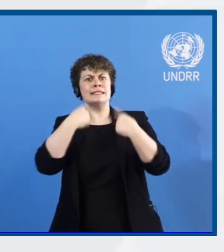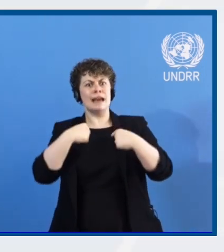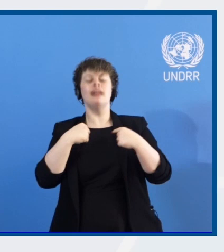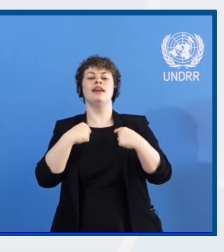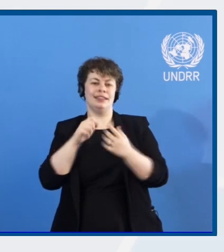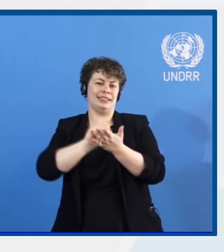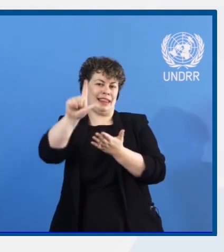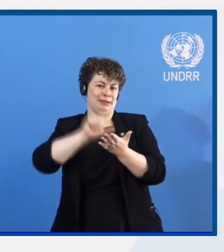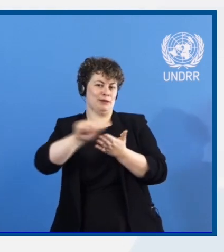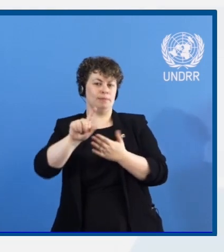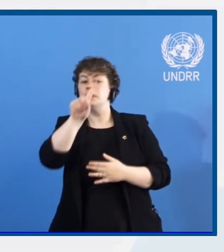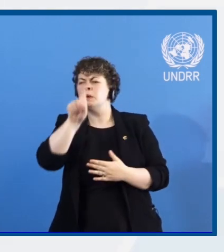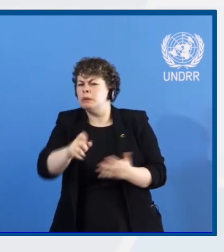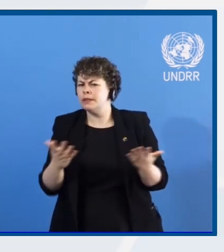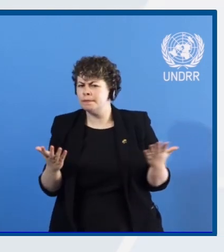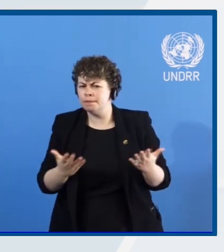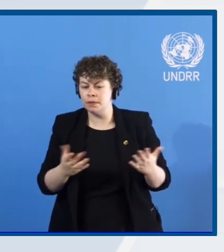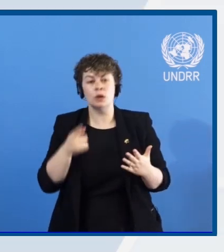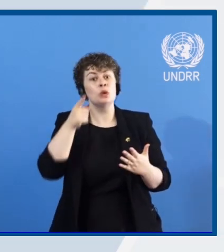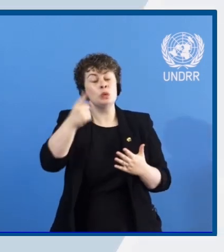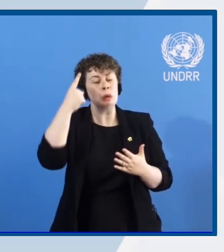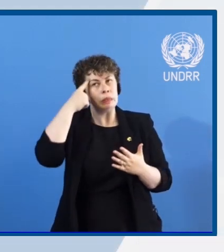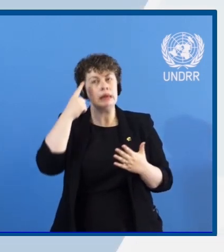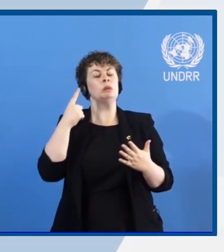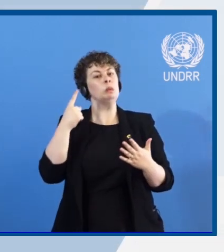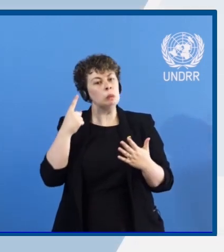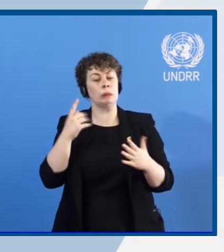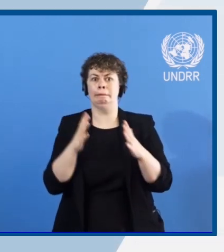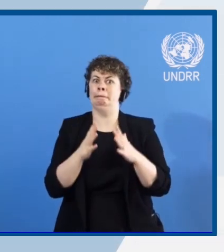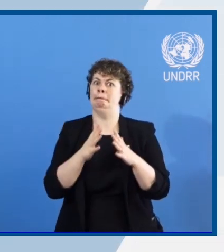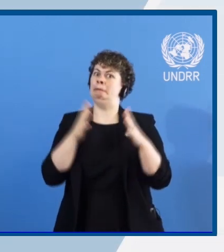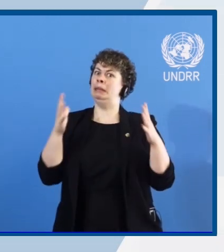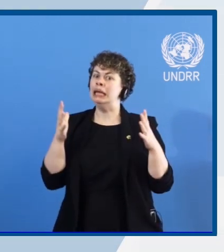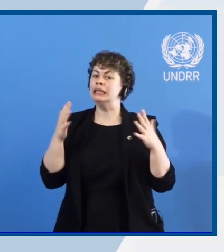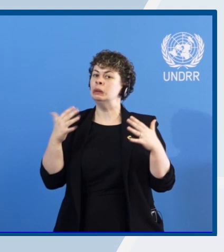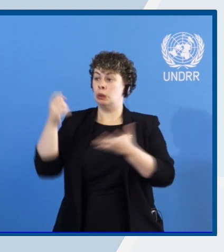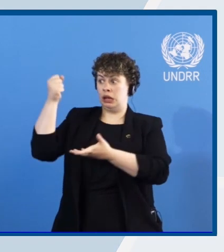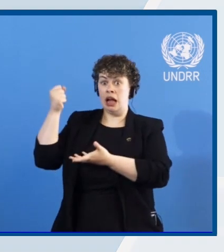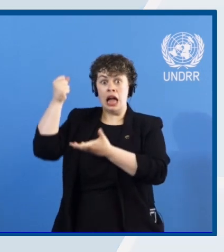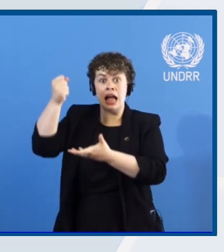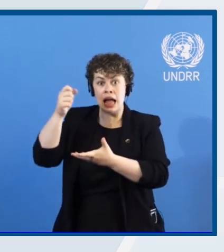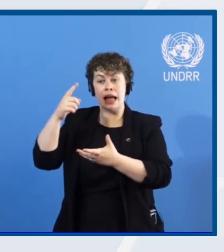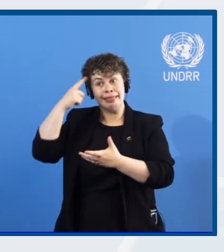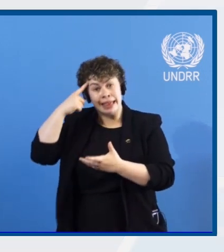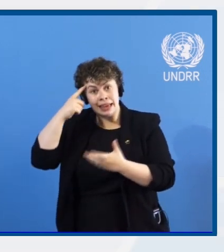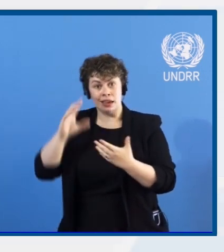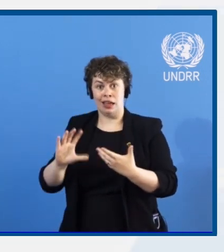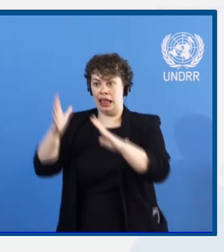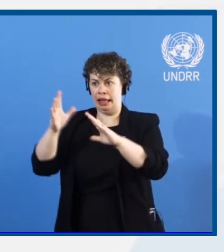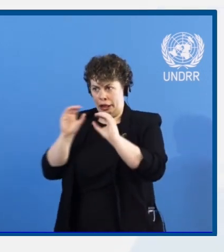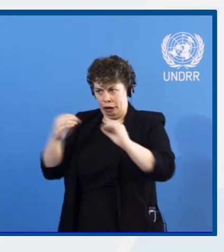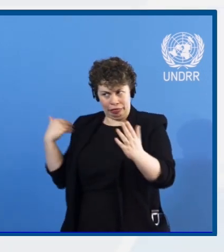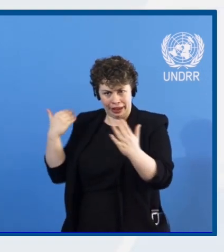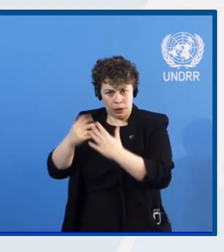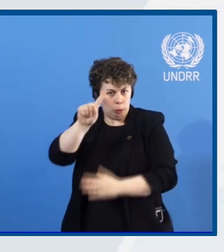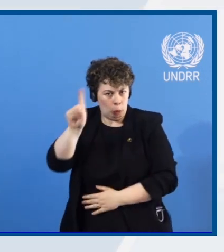what is, in your view, the top barrier to ensure that investments are risk-informed? Regulatory and